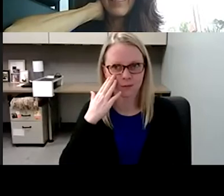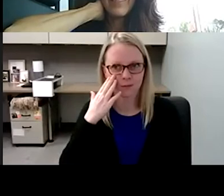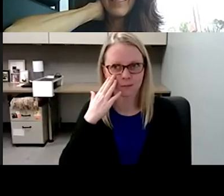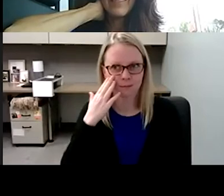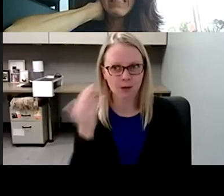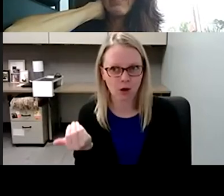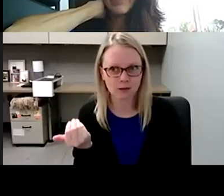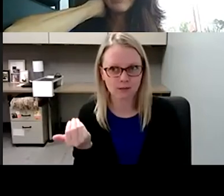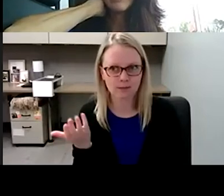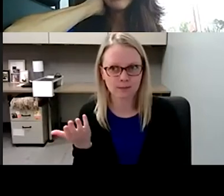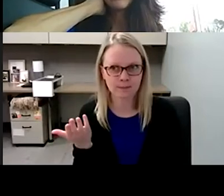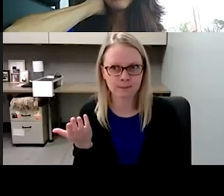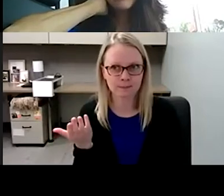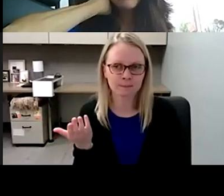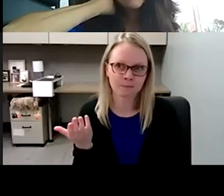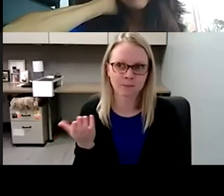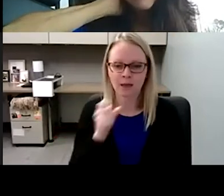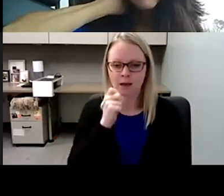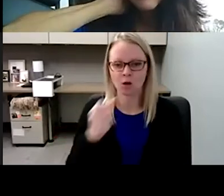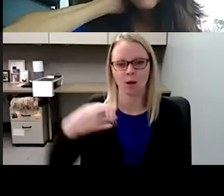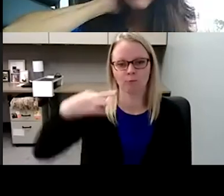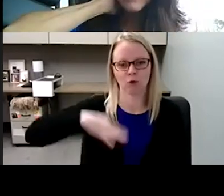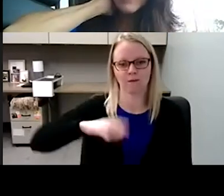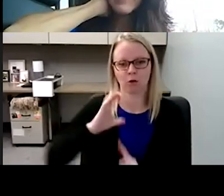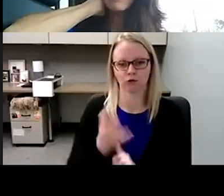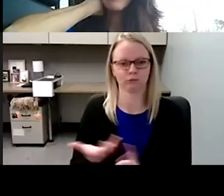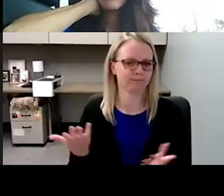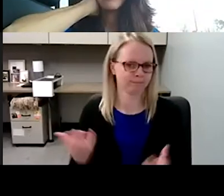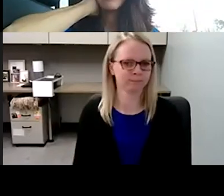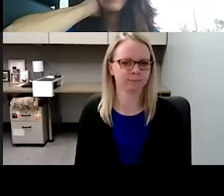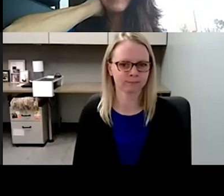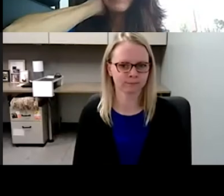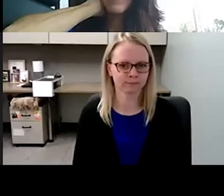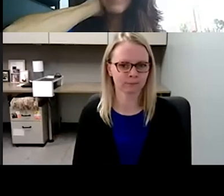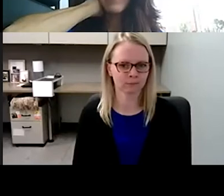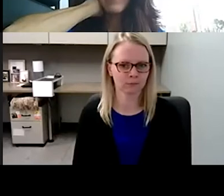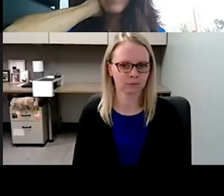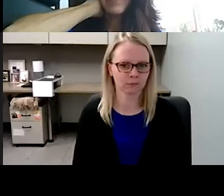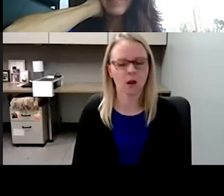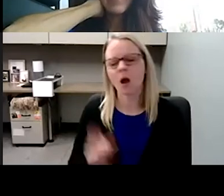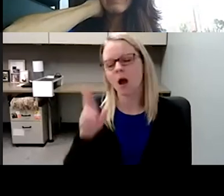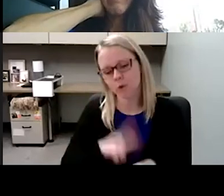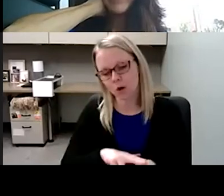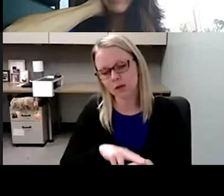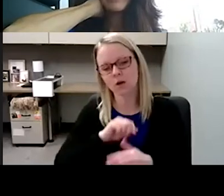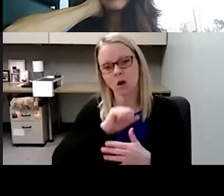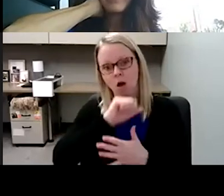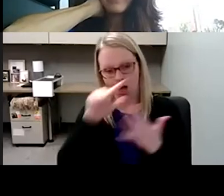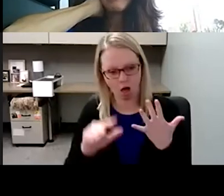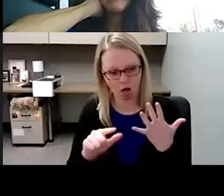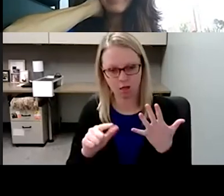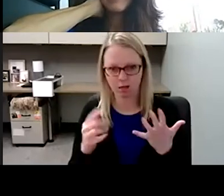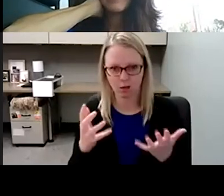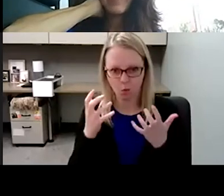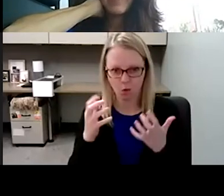very, I would have to say, nonprofit culture. Now, they all are there to make, you know, a rate. There's a rate